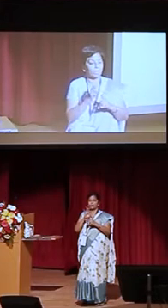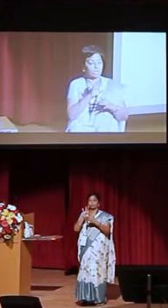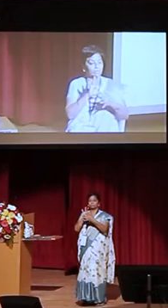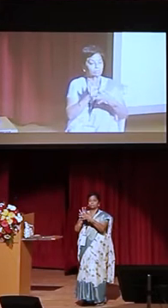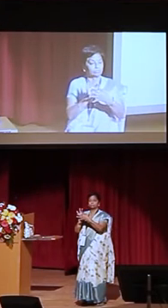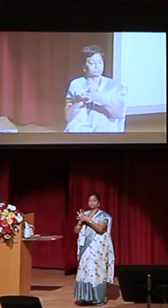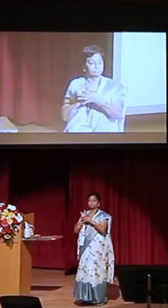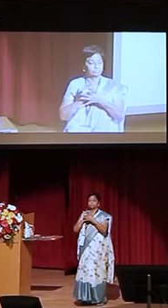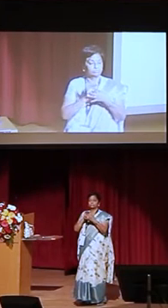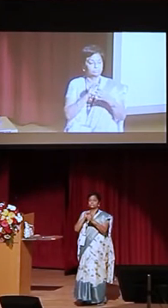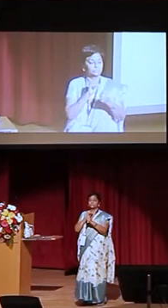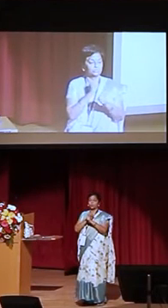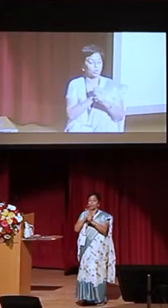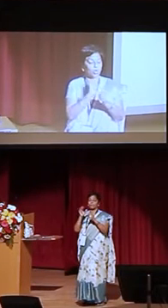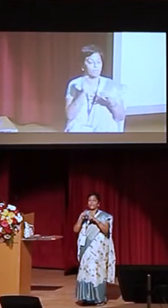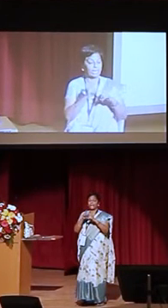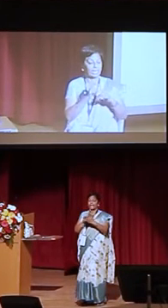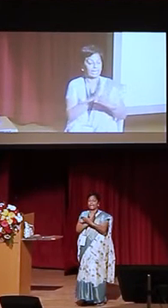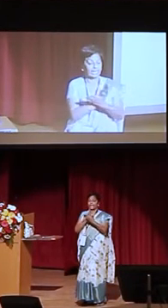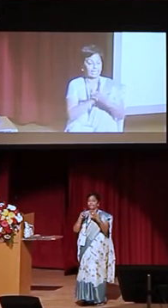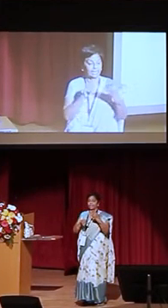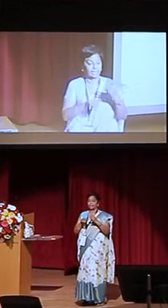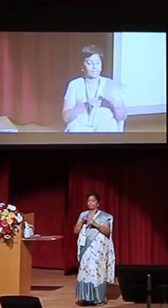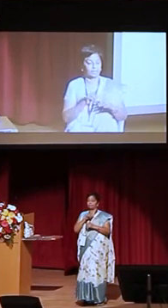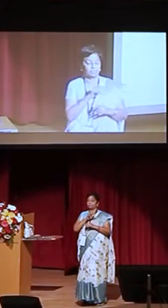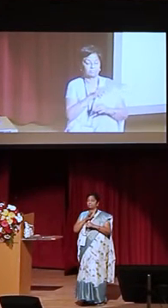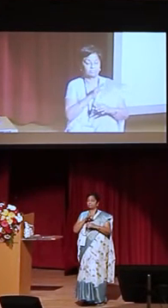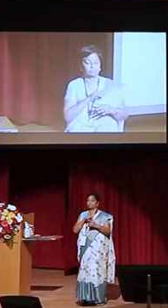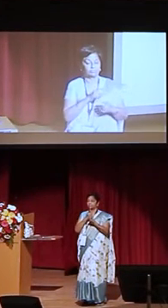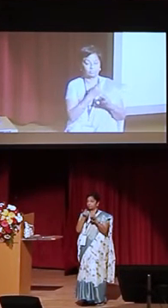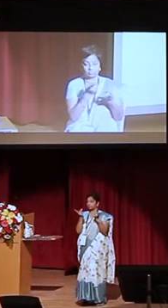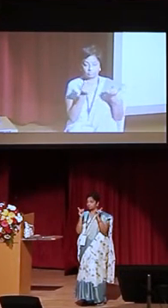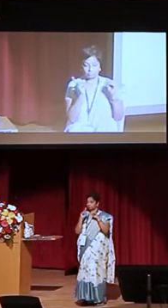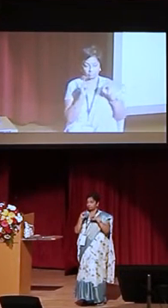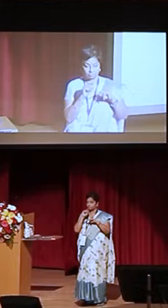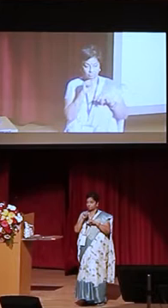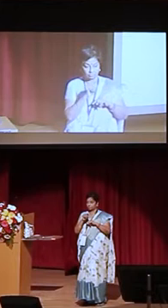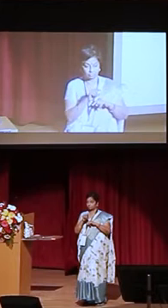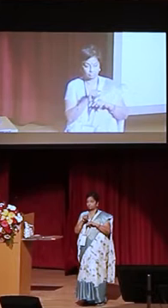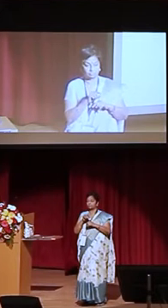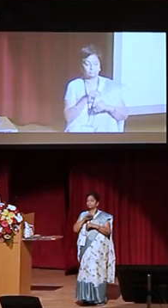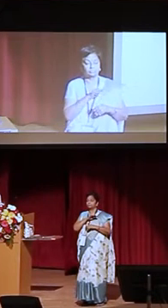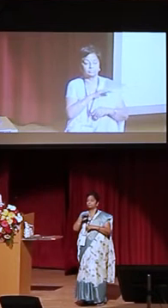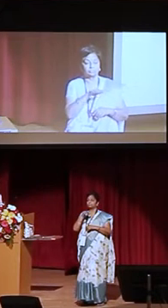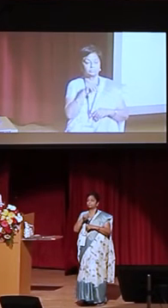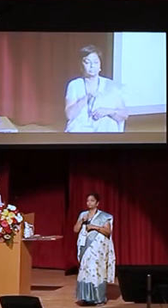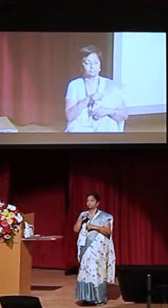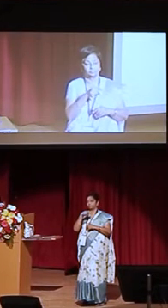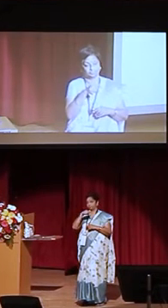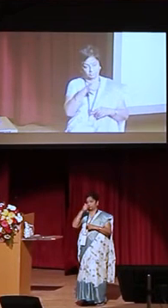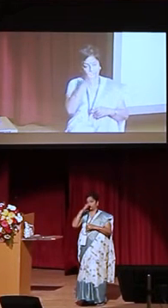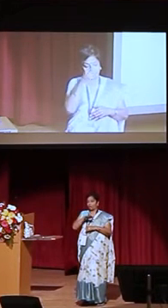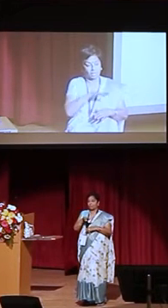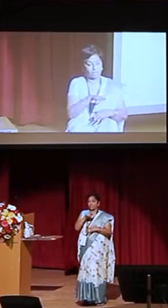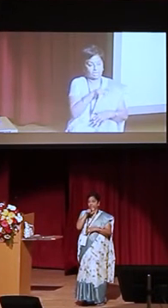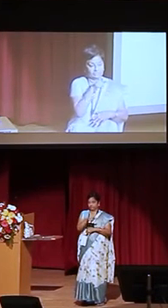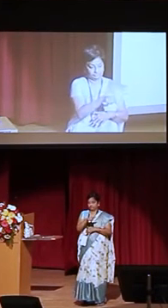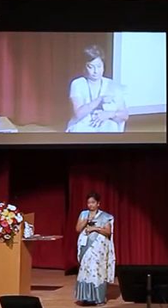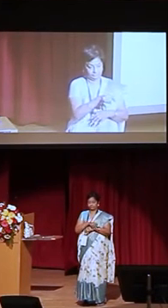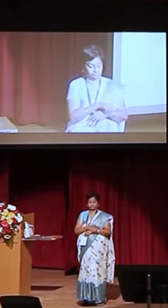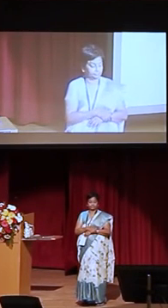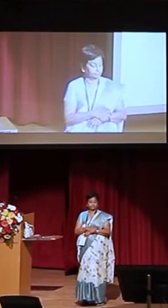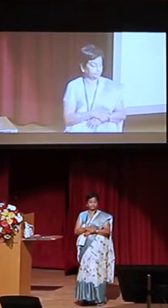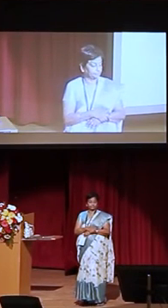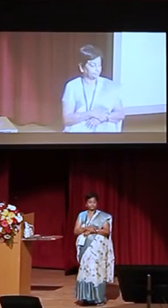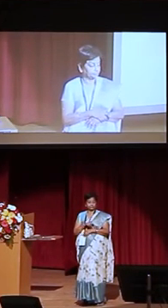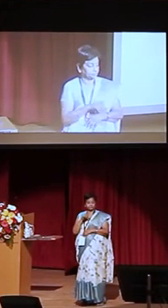connect verbal description to the maze of mysterious lines and textures in the adaptation.